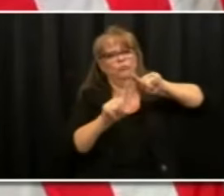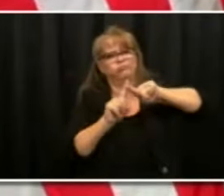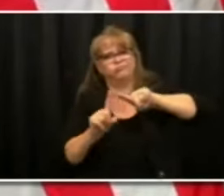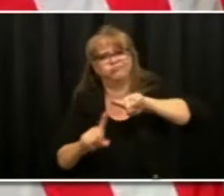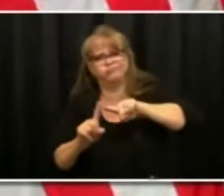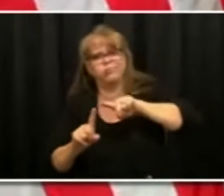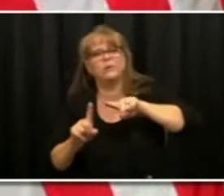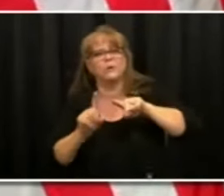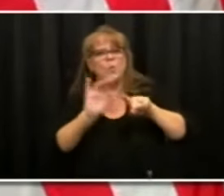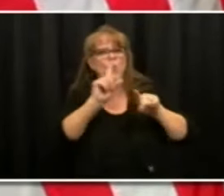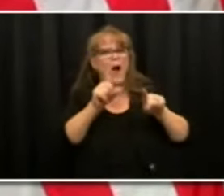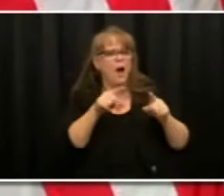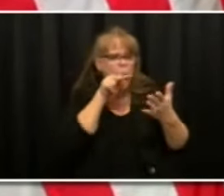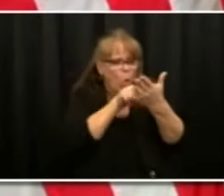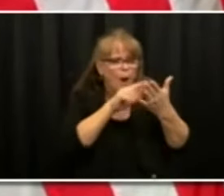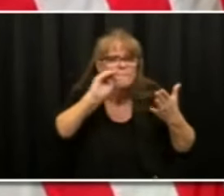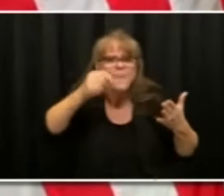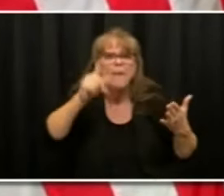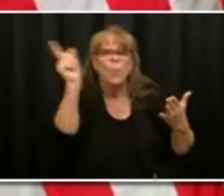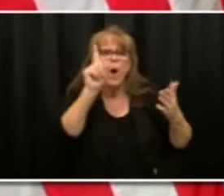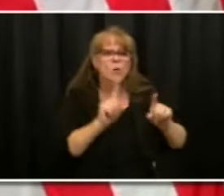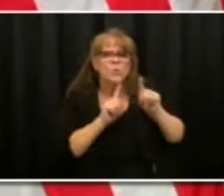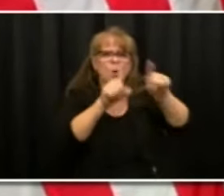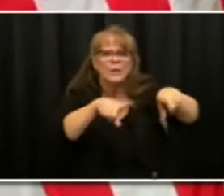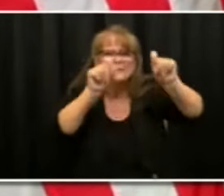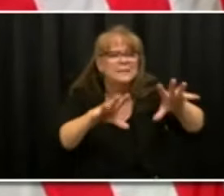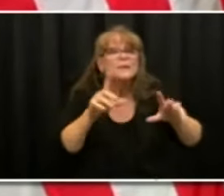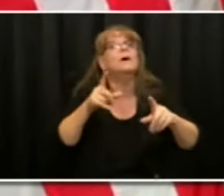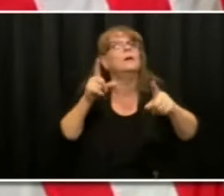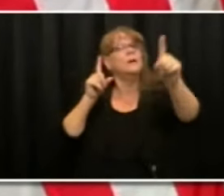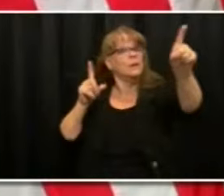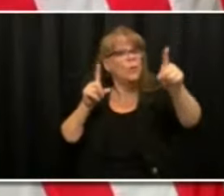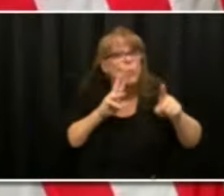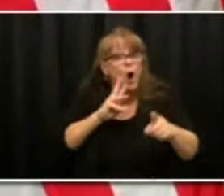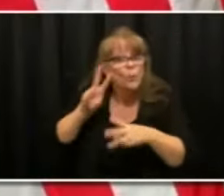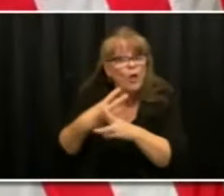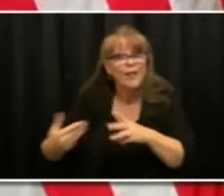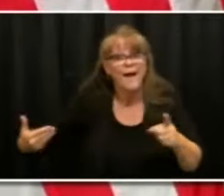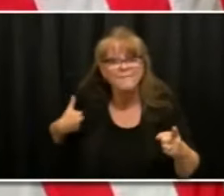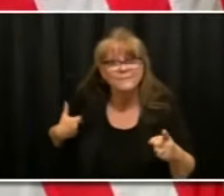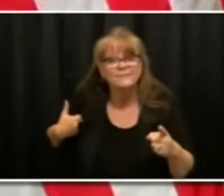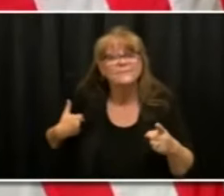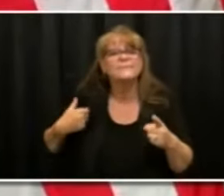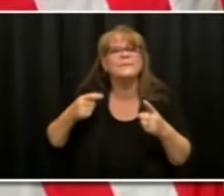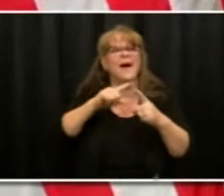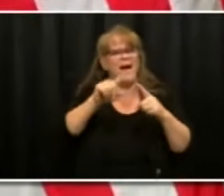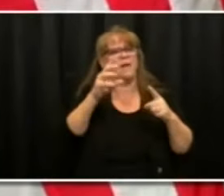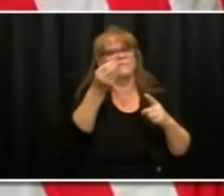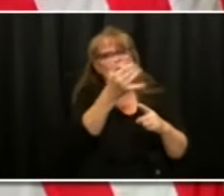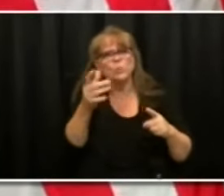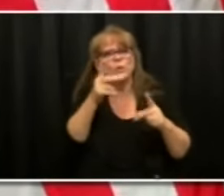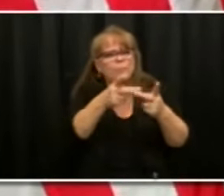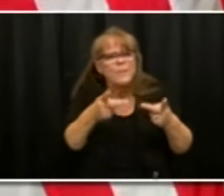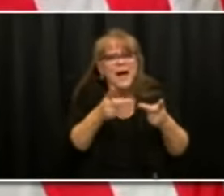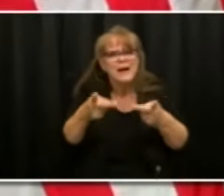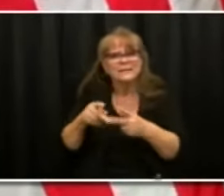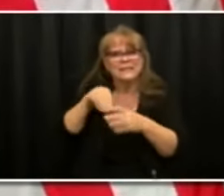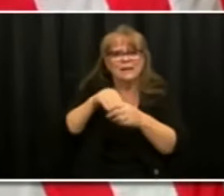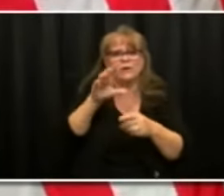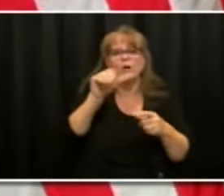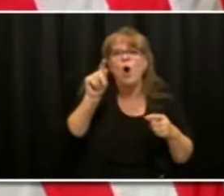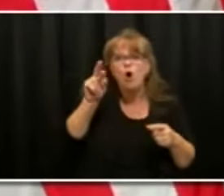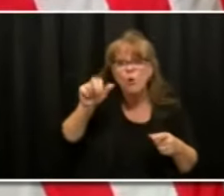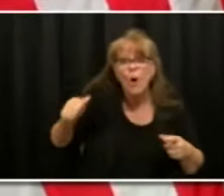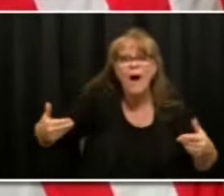Water World in Federal Heights, several in Denver, Aurora. So if you are experiencing respiratory symptoms or cough, please get